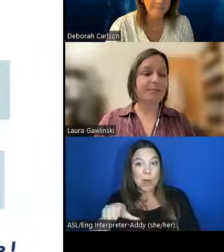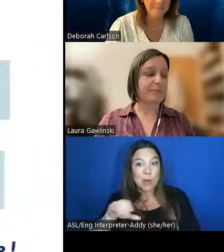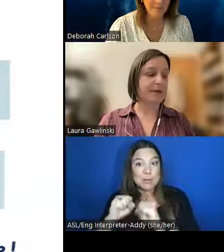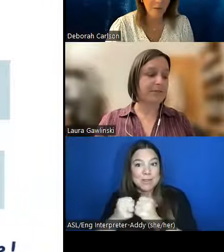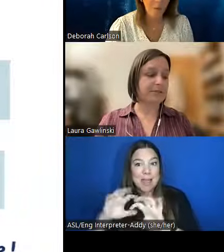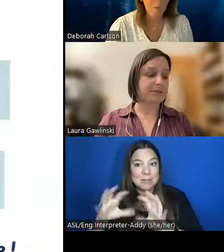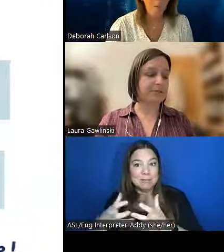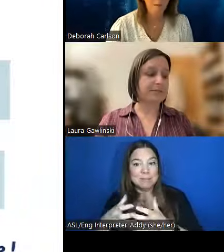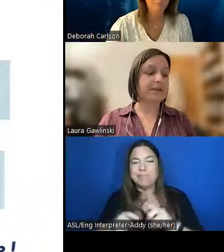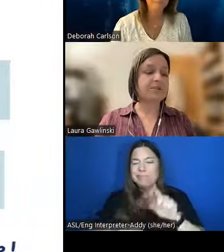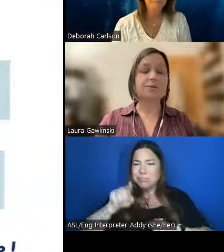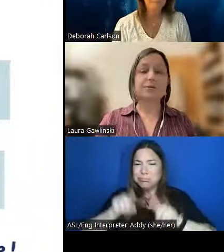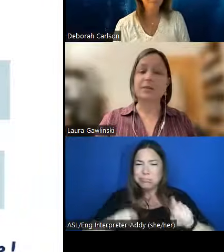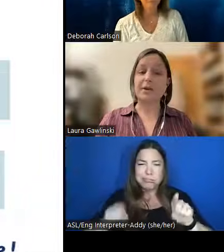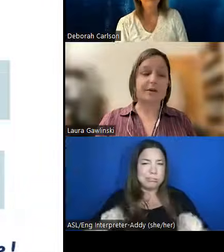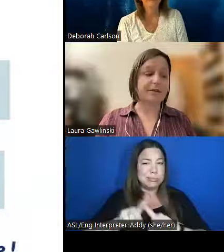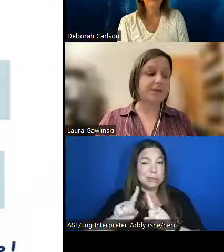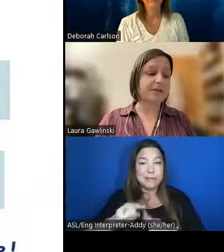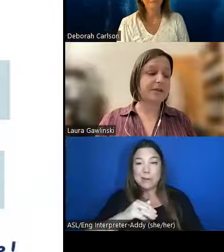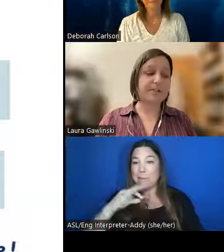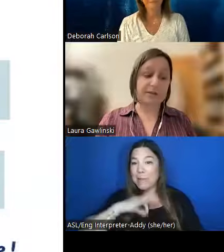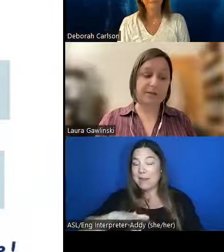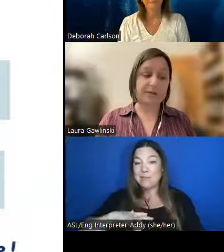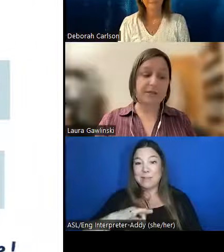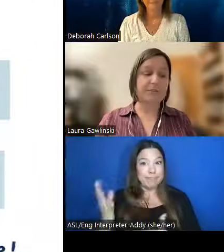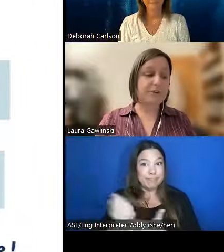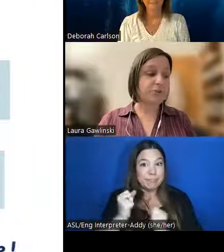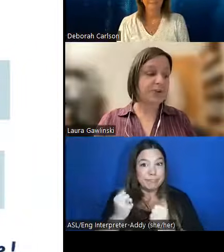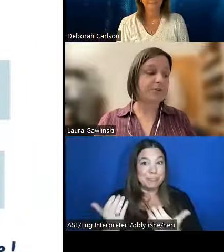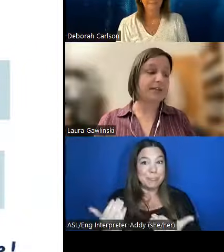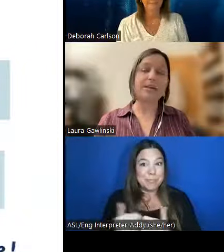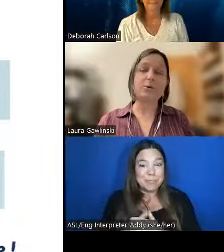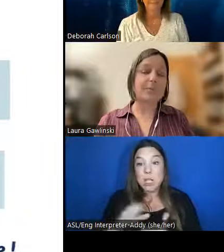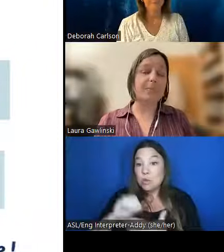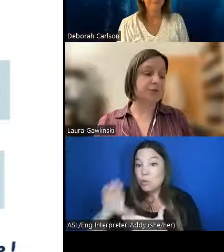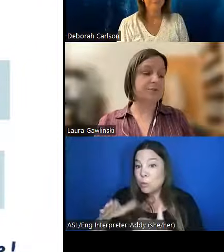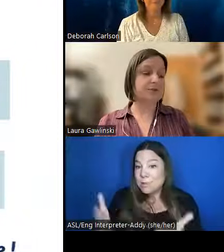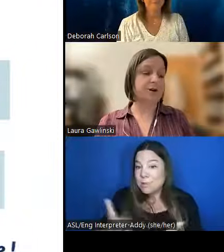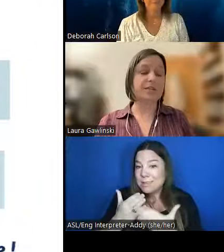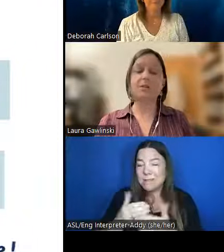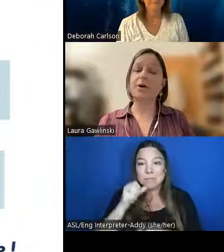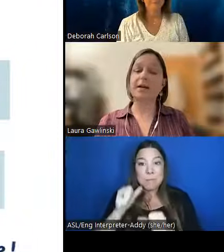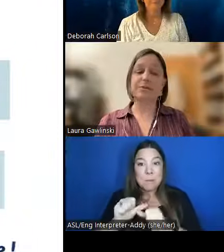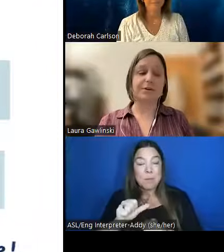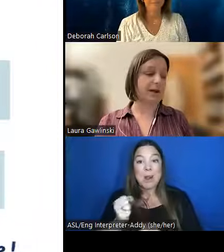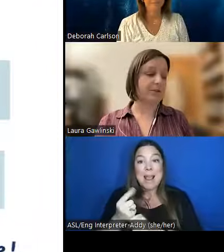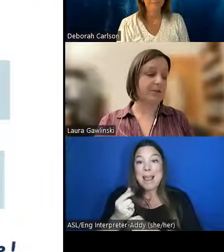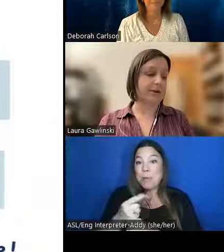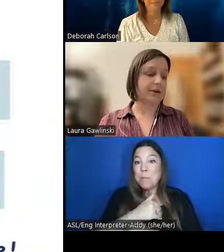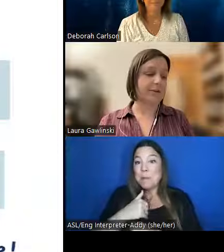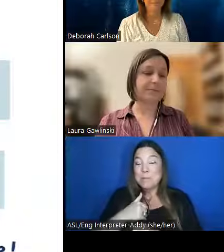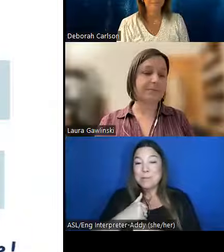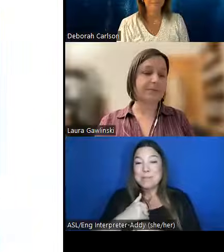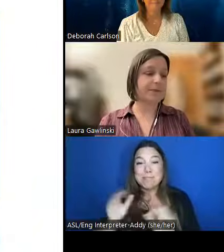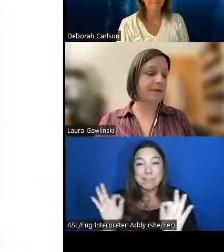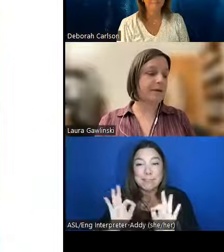variety of member benefits. Students in the audience, especially, you should note that annual memberships start as low as $30 a